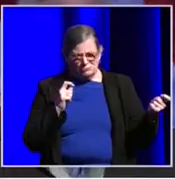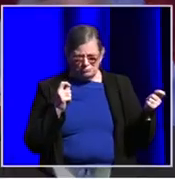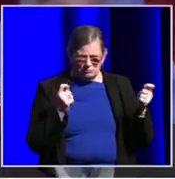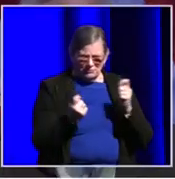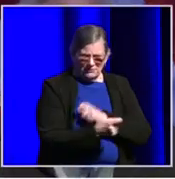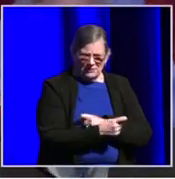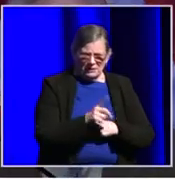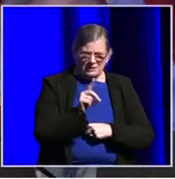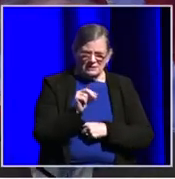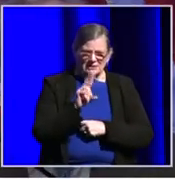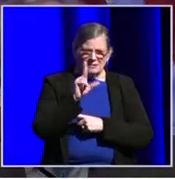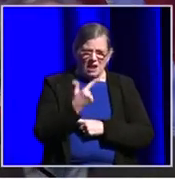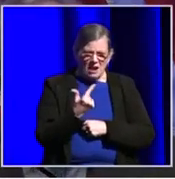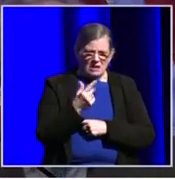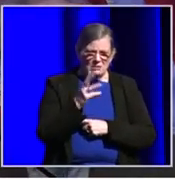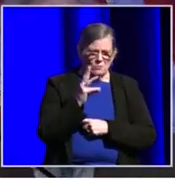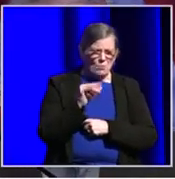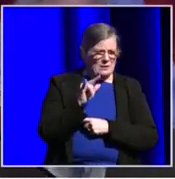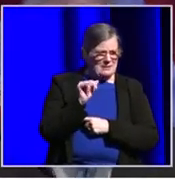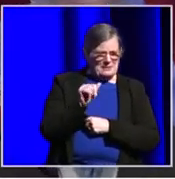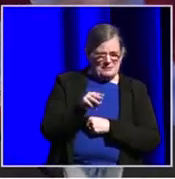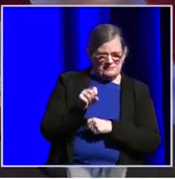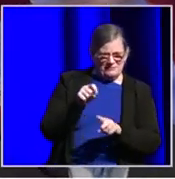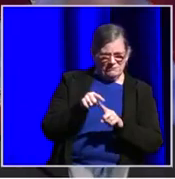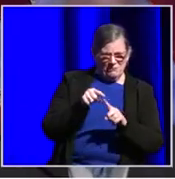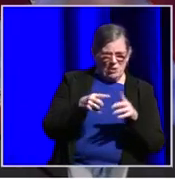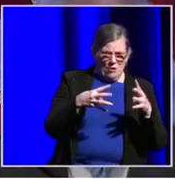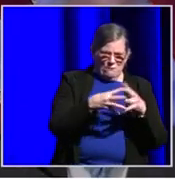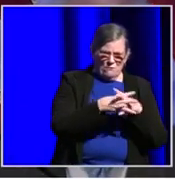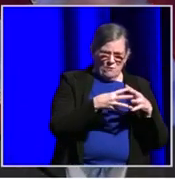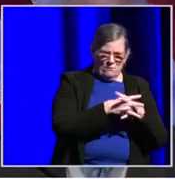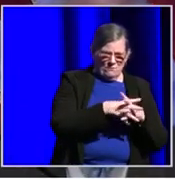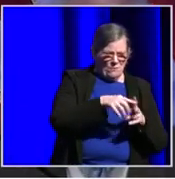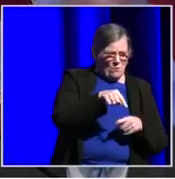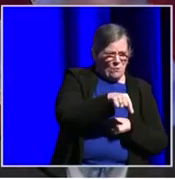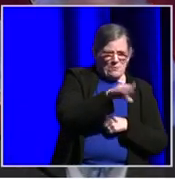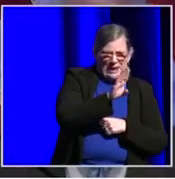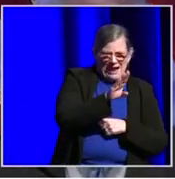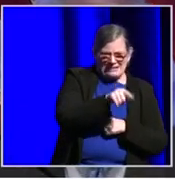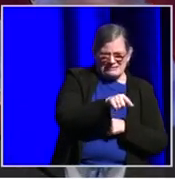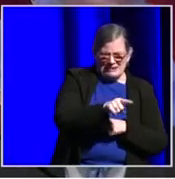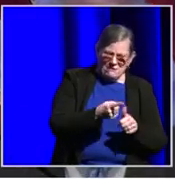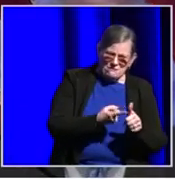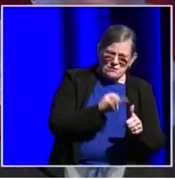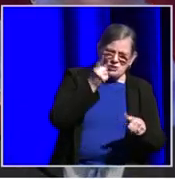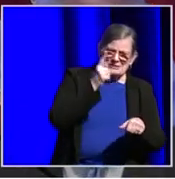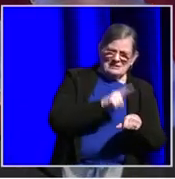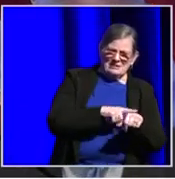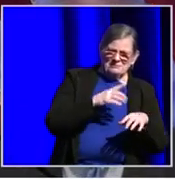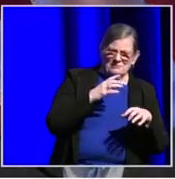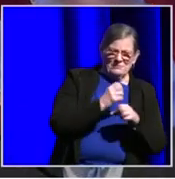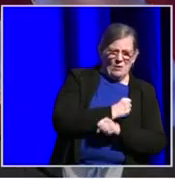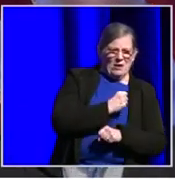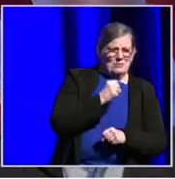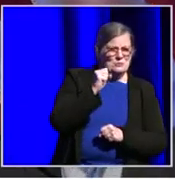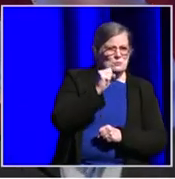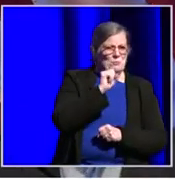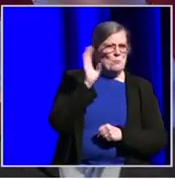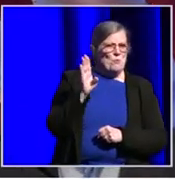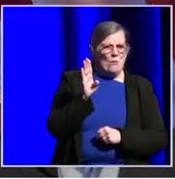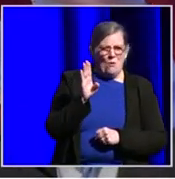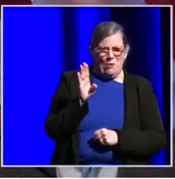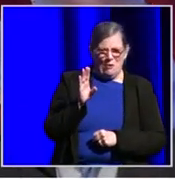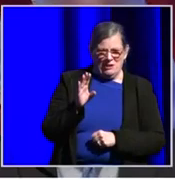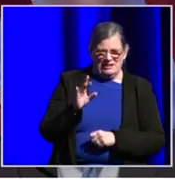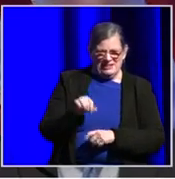Black quarterback to both start and win in a Super Bowl, showed us that no stage is too